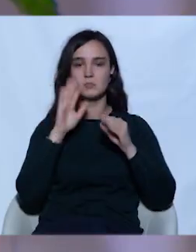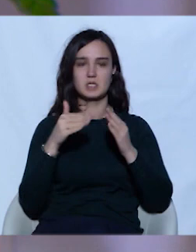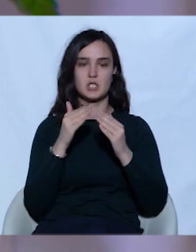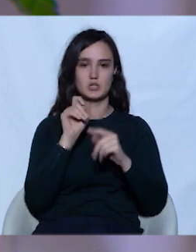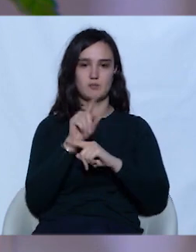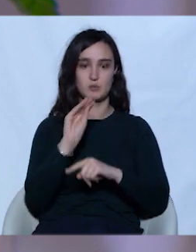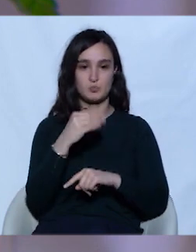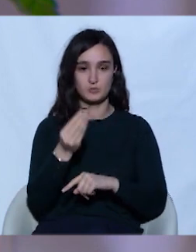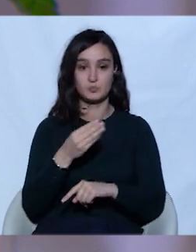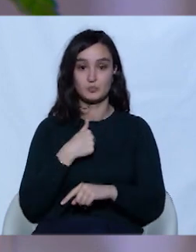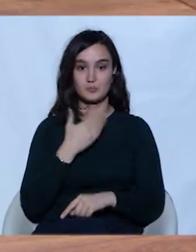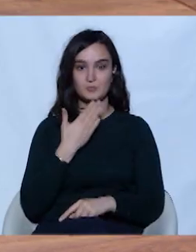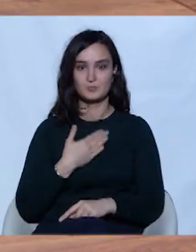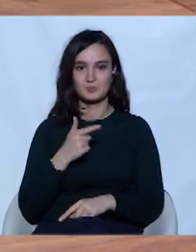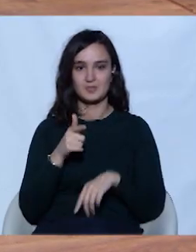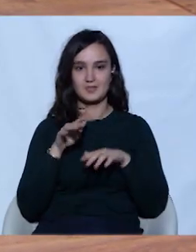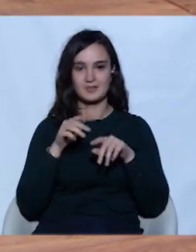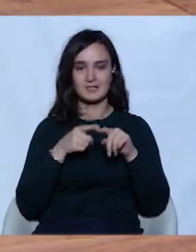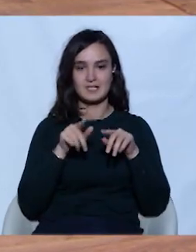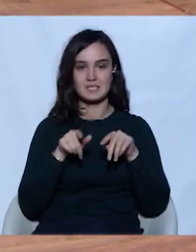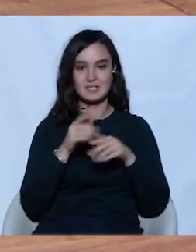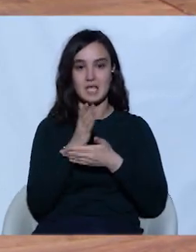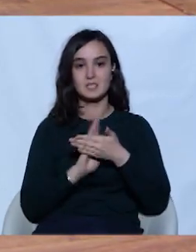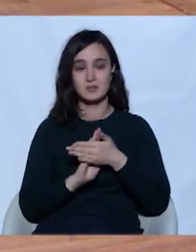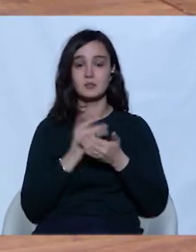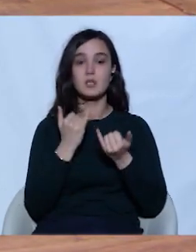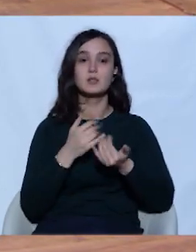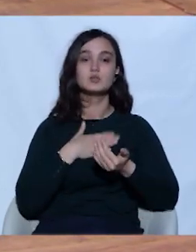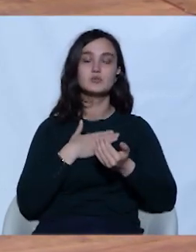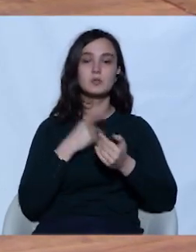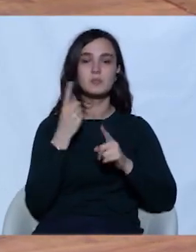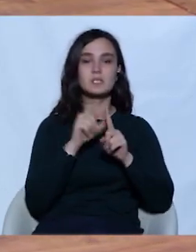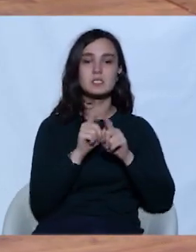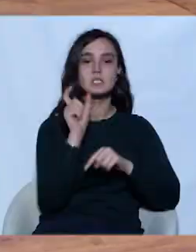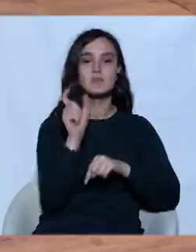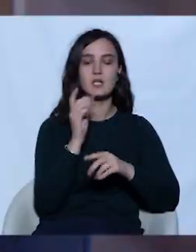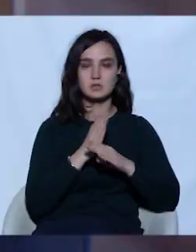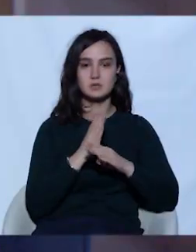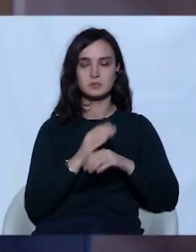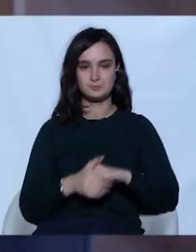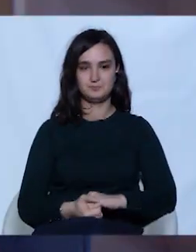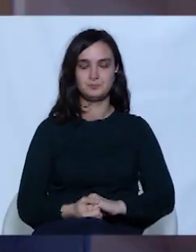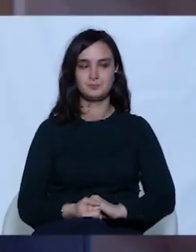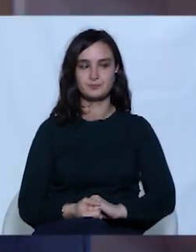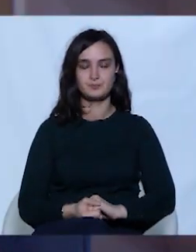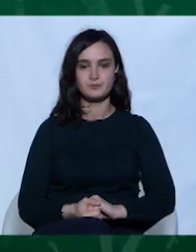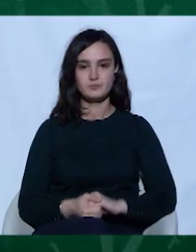to that. Me too. Now, our first vocabulary word is